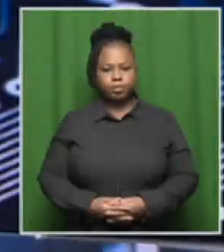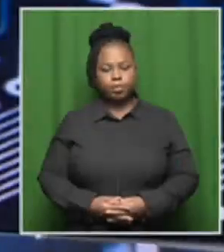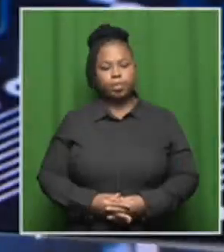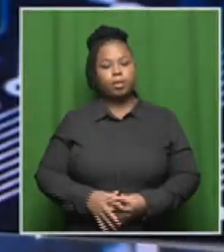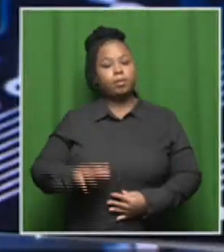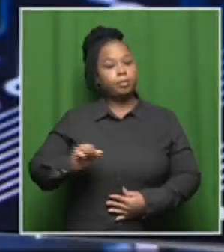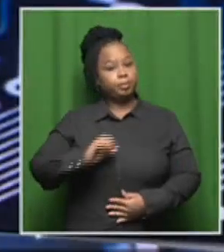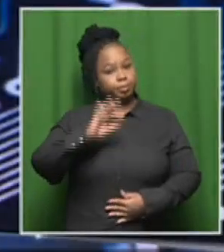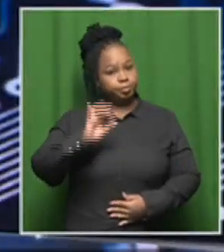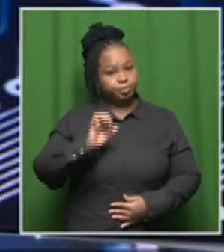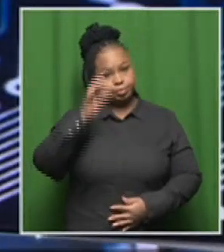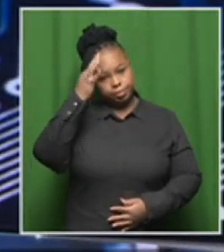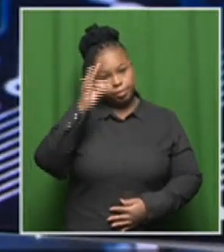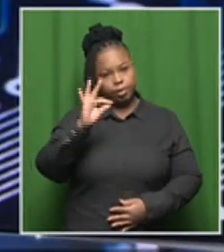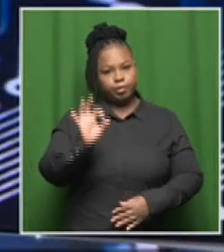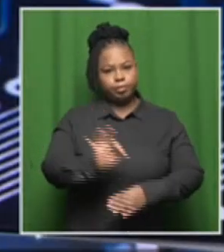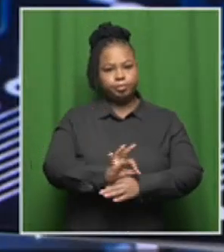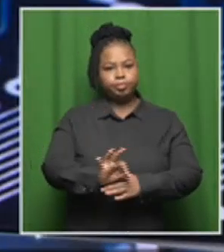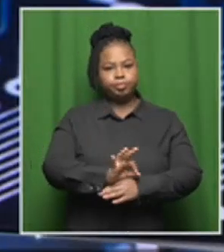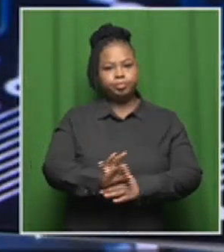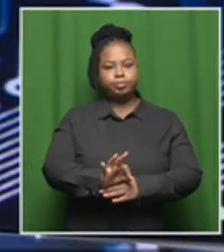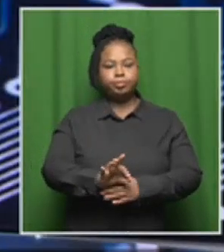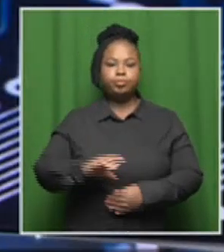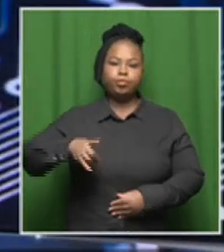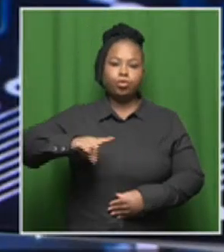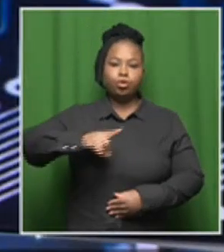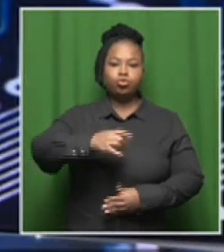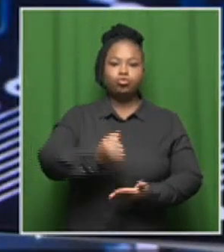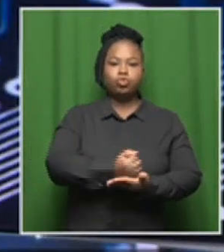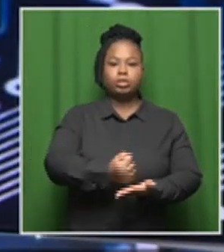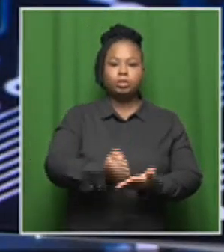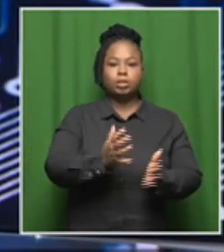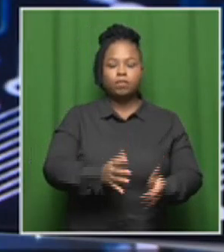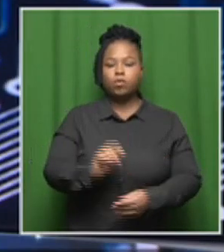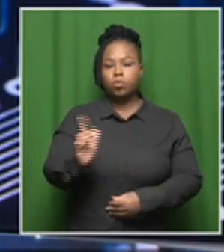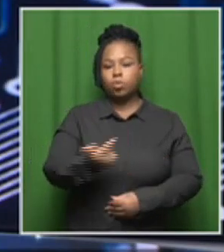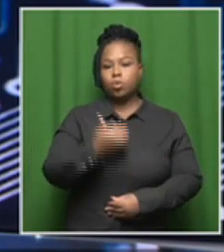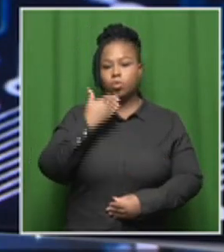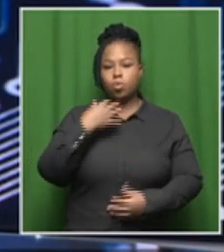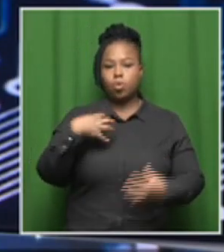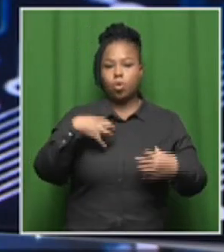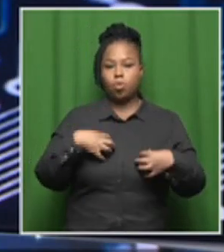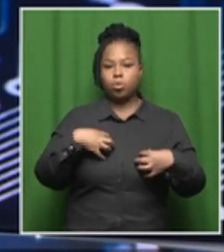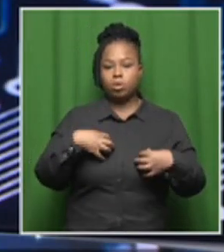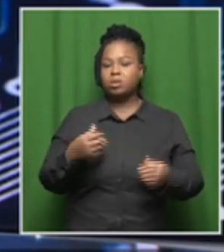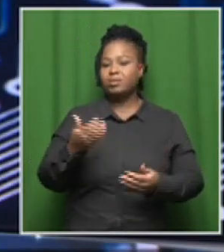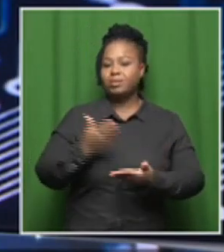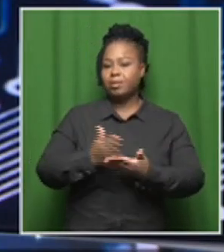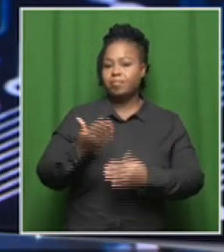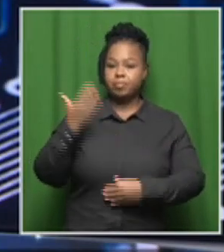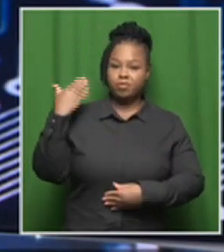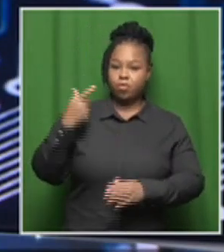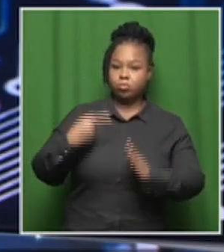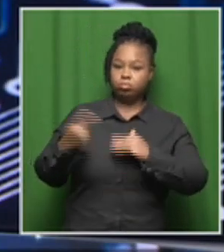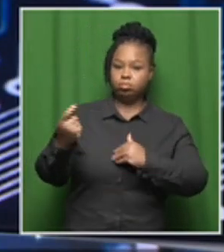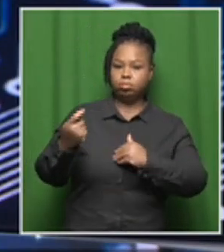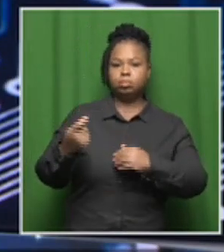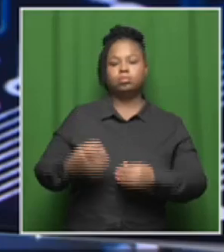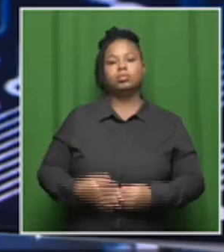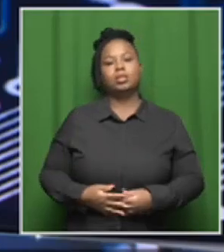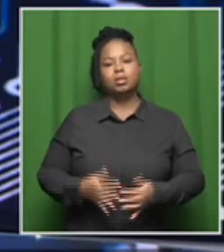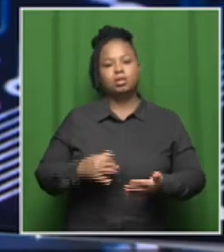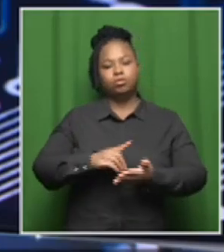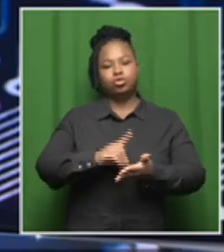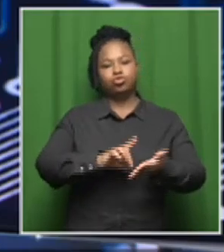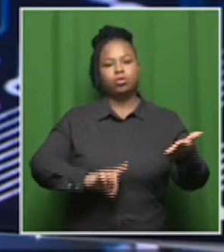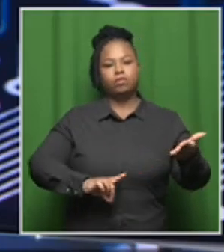South Africa's government plans to create a drone register for all operated, distributed or sold drones, with a draft document